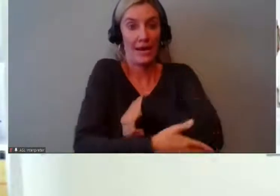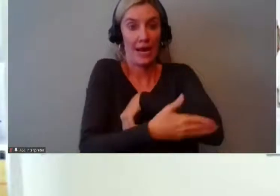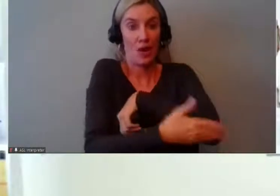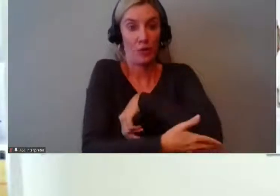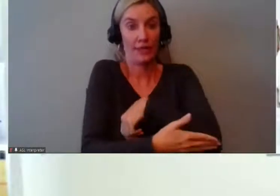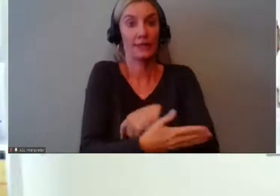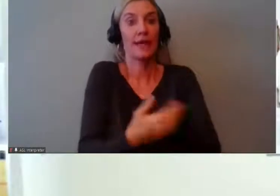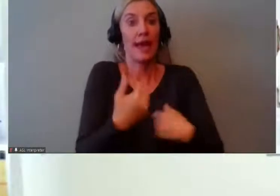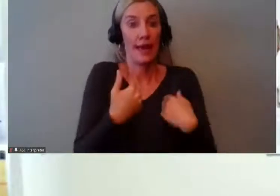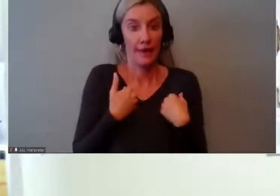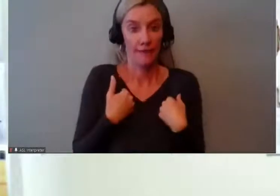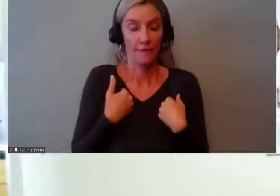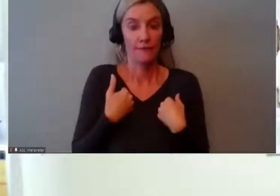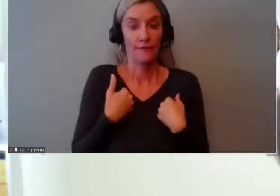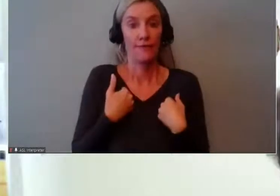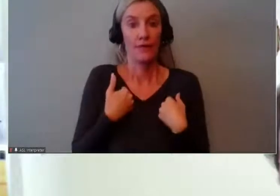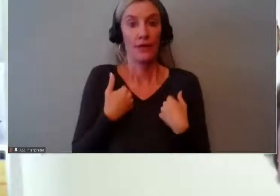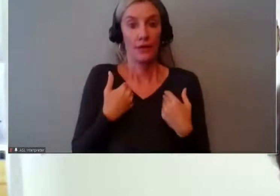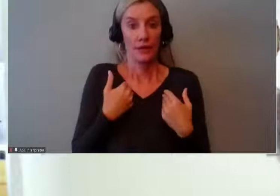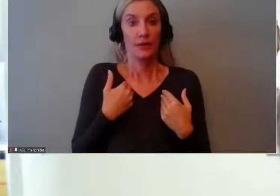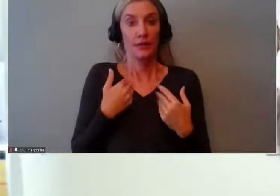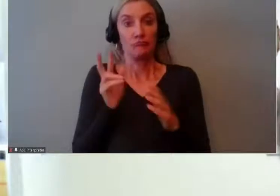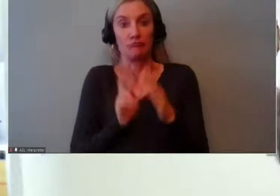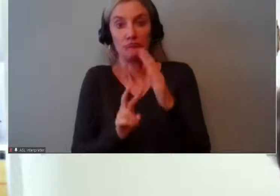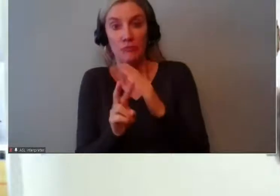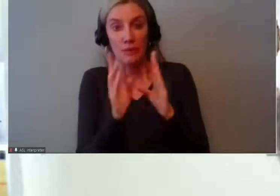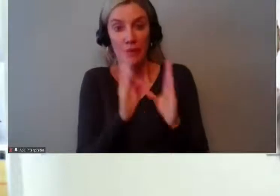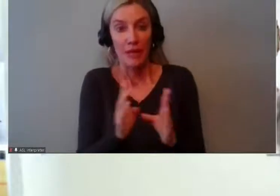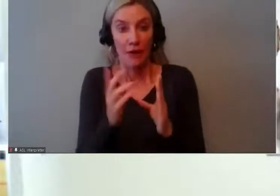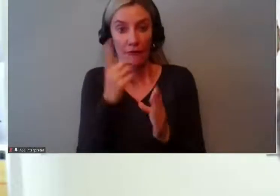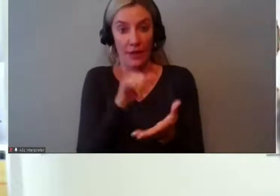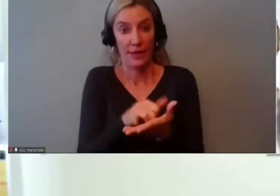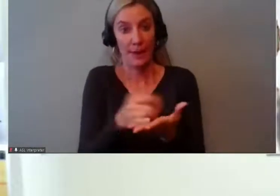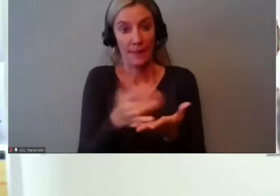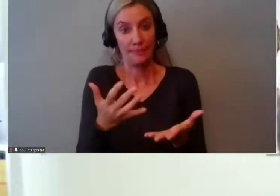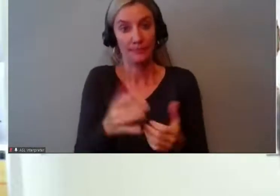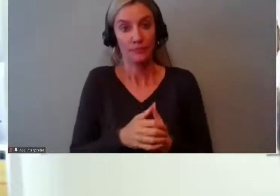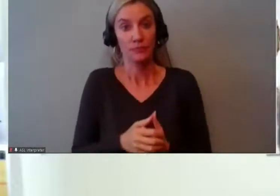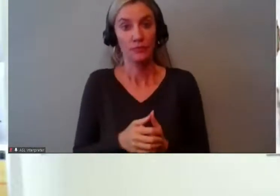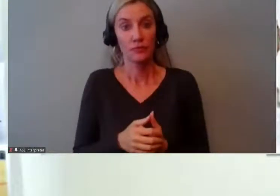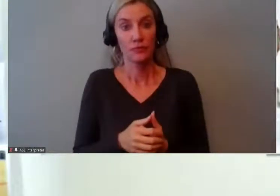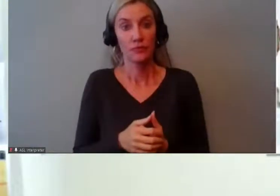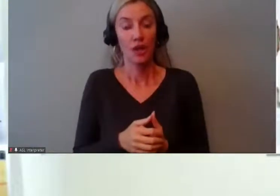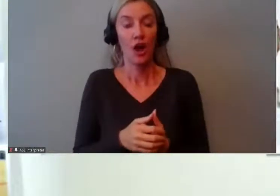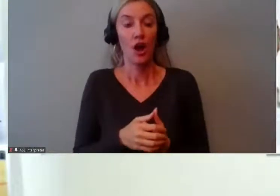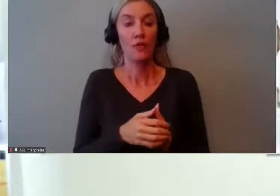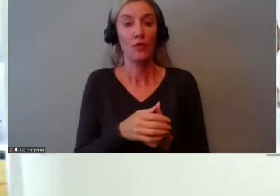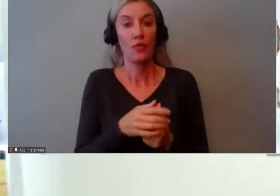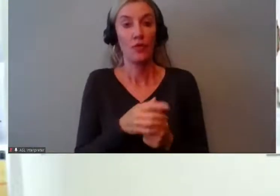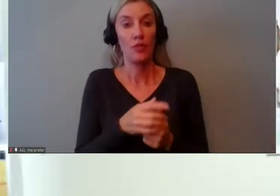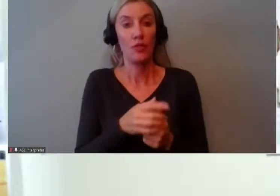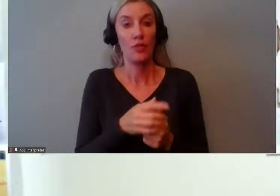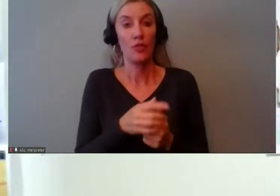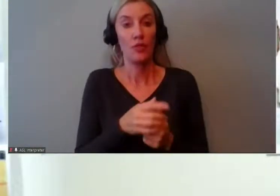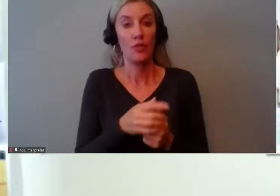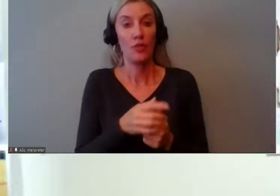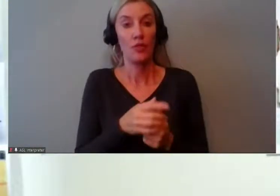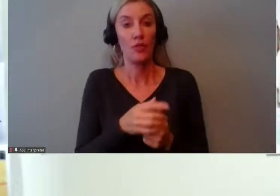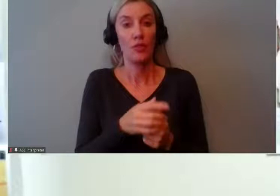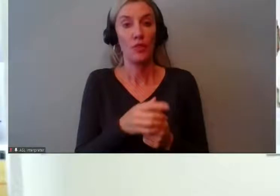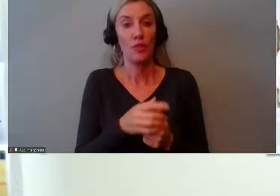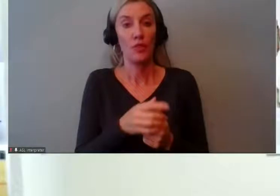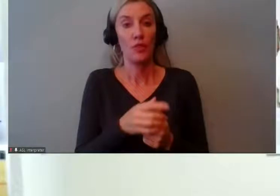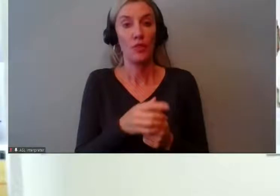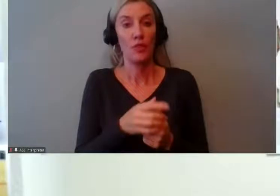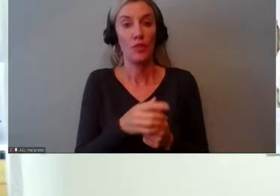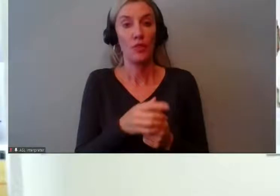produce their projections. And many of them were in better shape a few weeks ago when they wrote it. I know Abajo was,